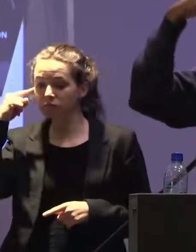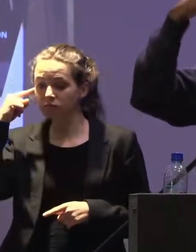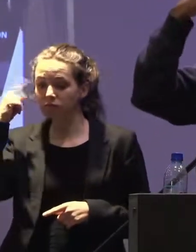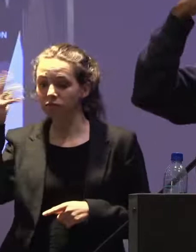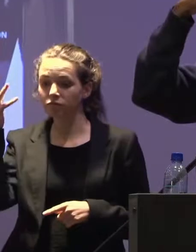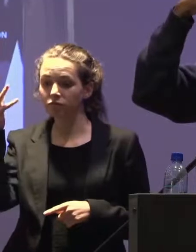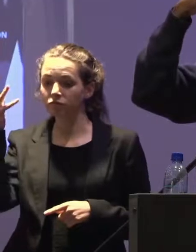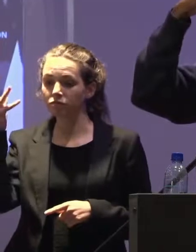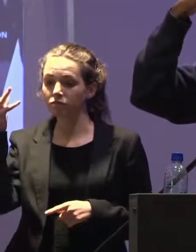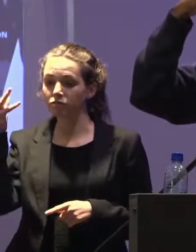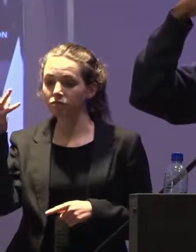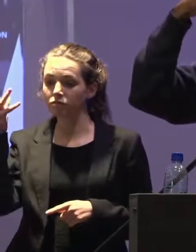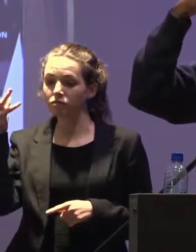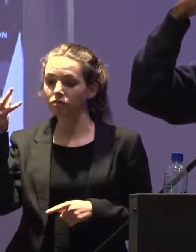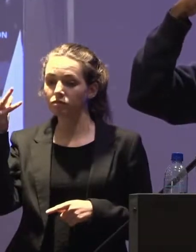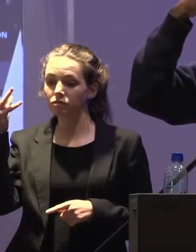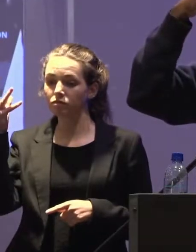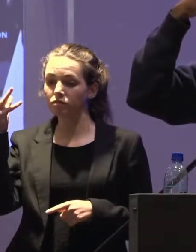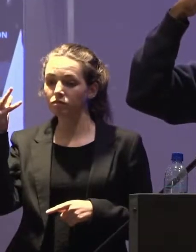that